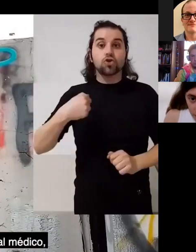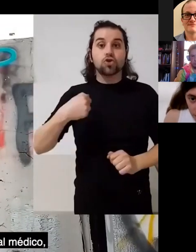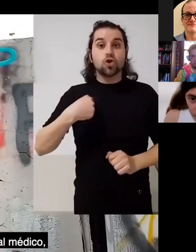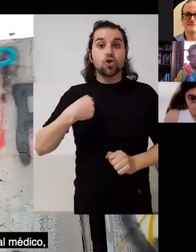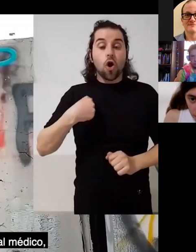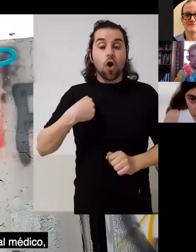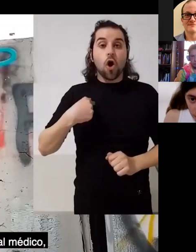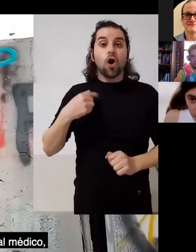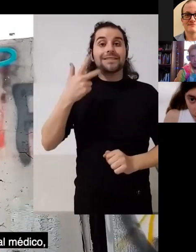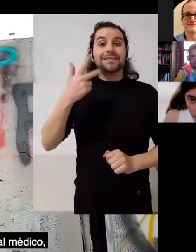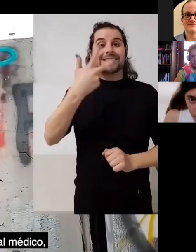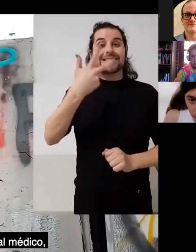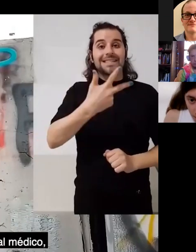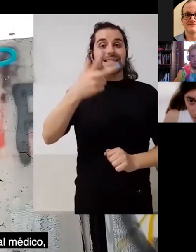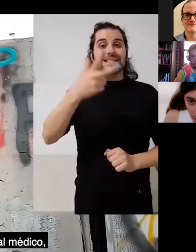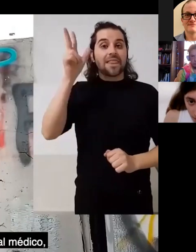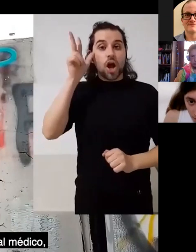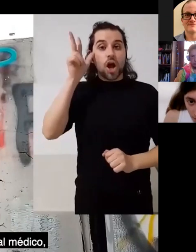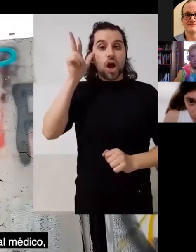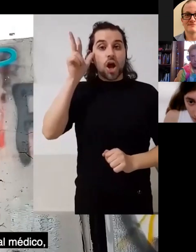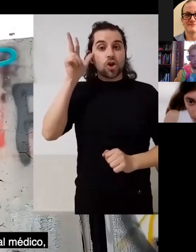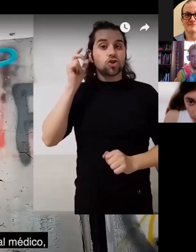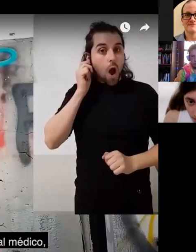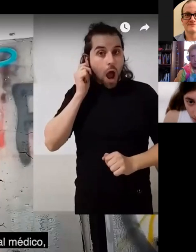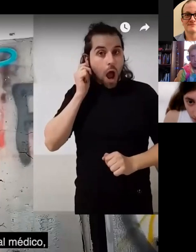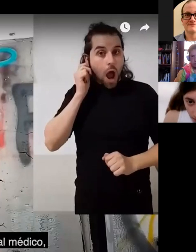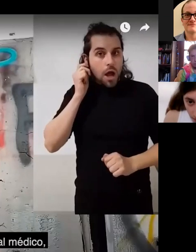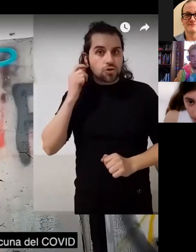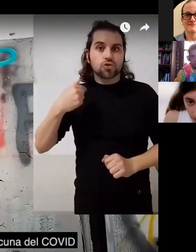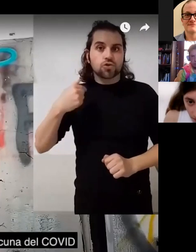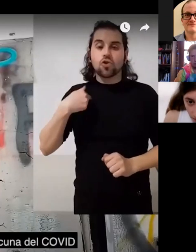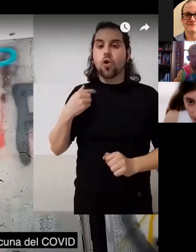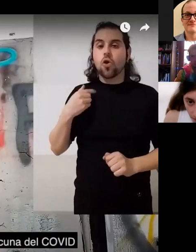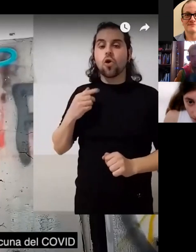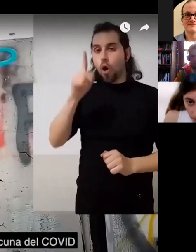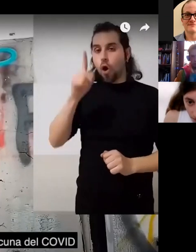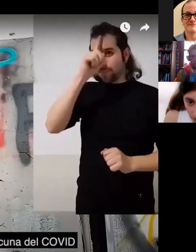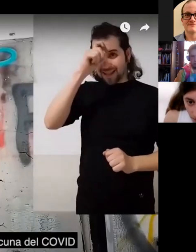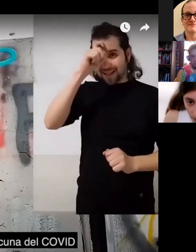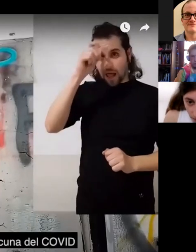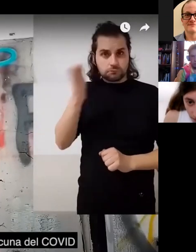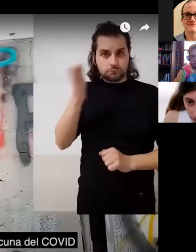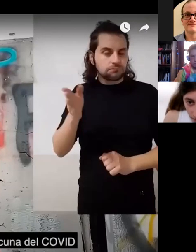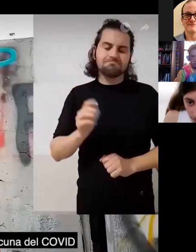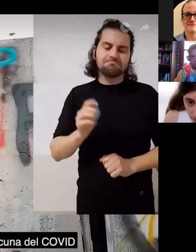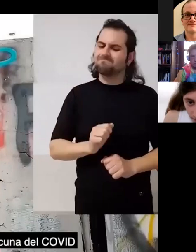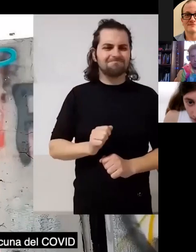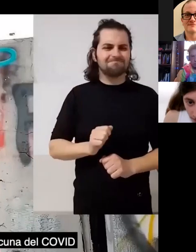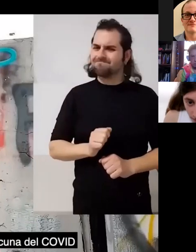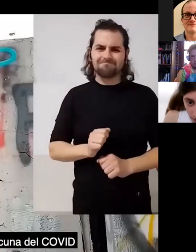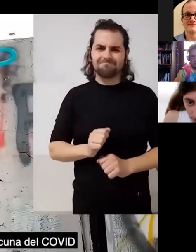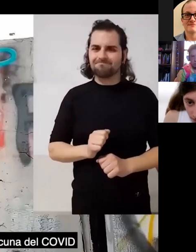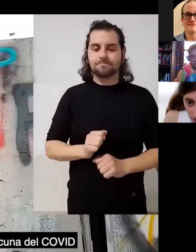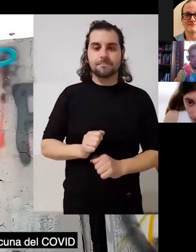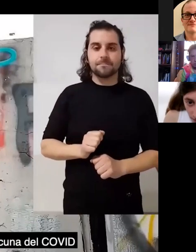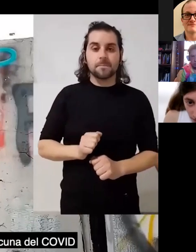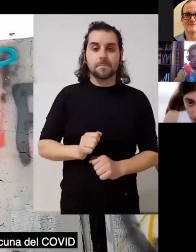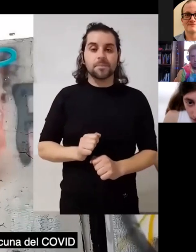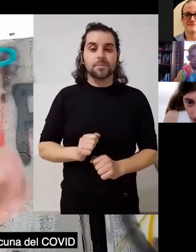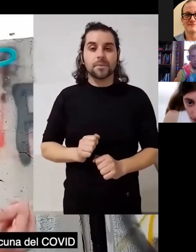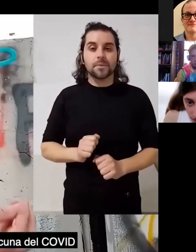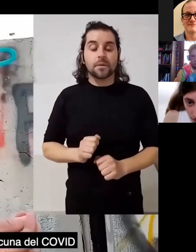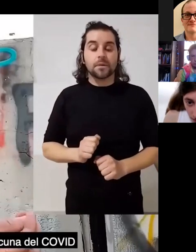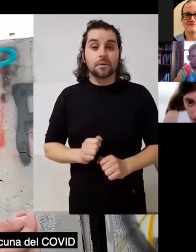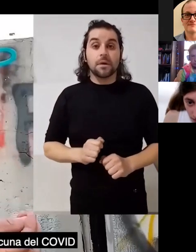my pronouns. I'm 38 years old, and I basically don't see any